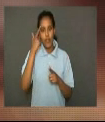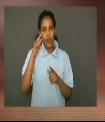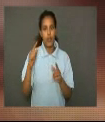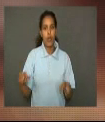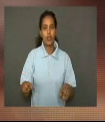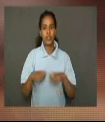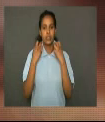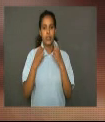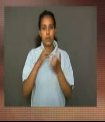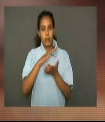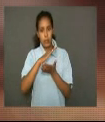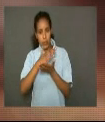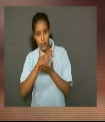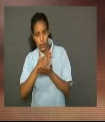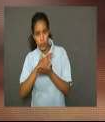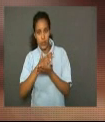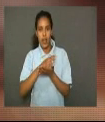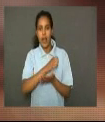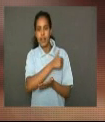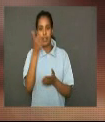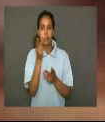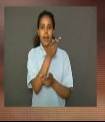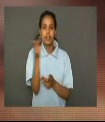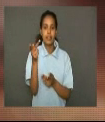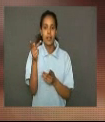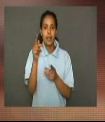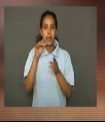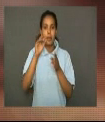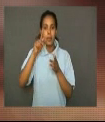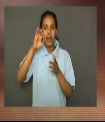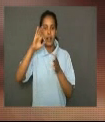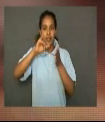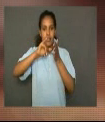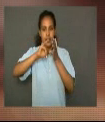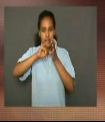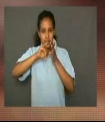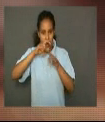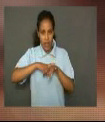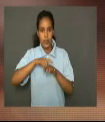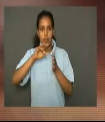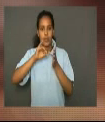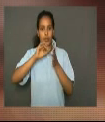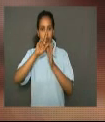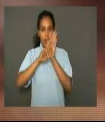collision between other particles per time unit.